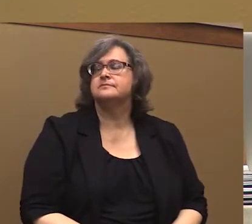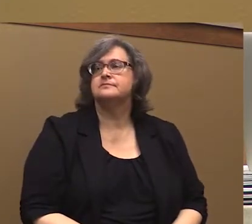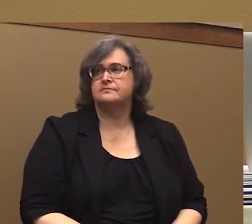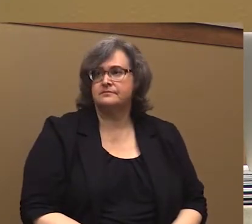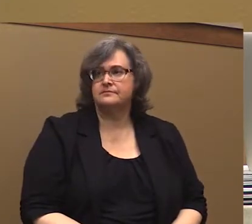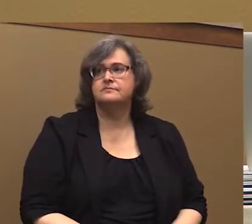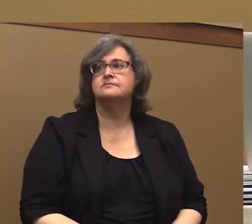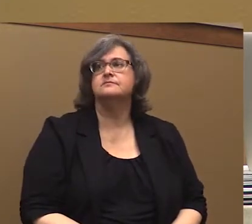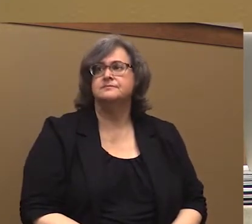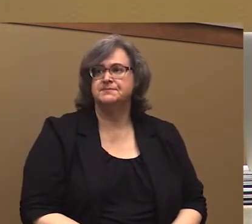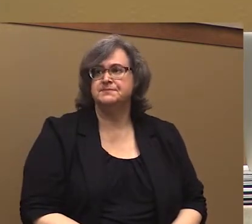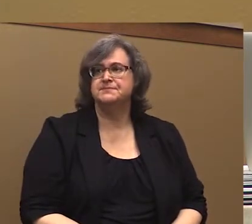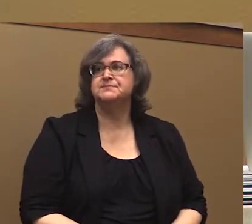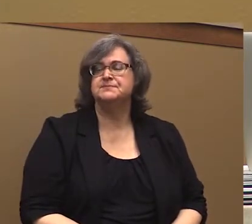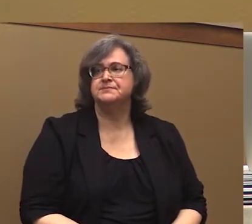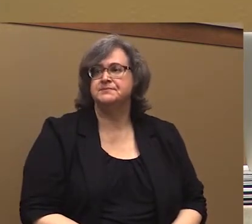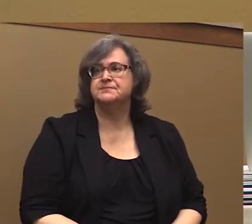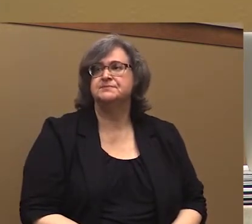were